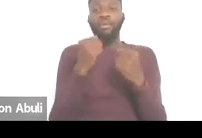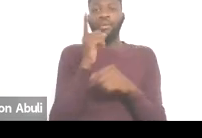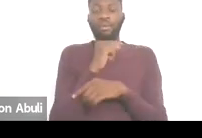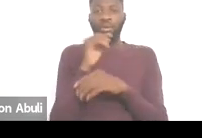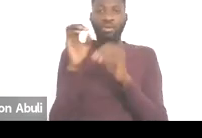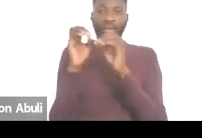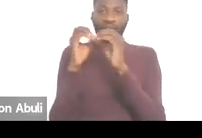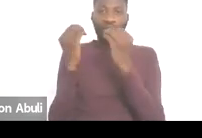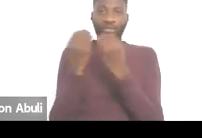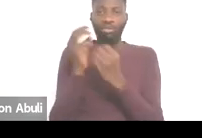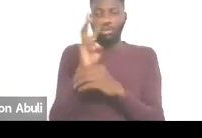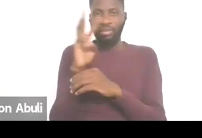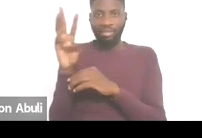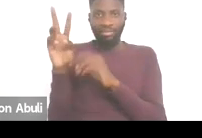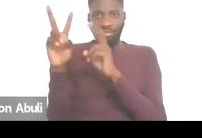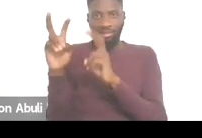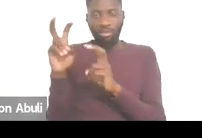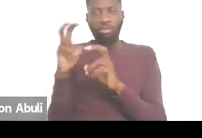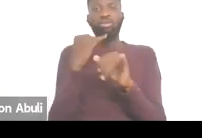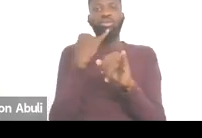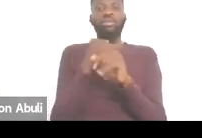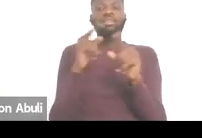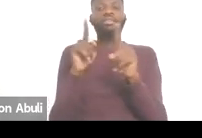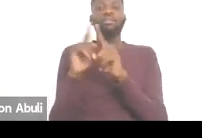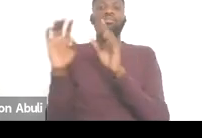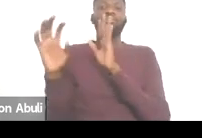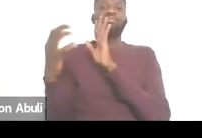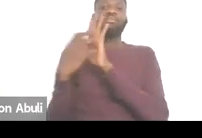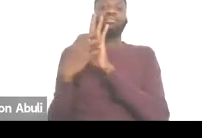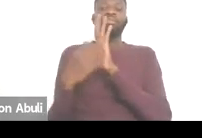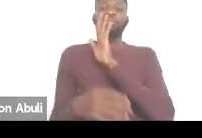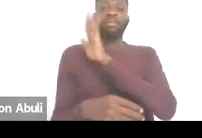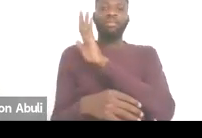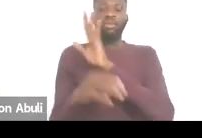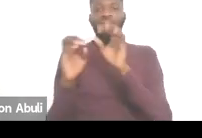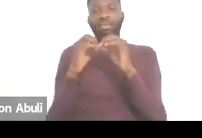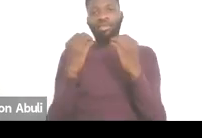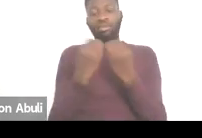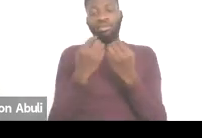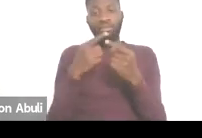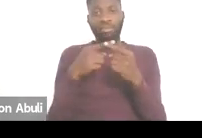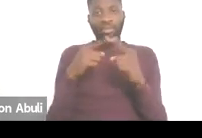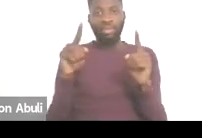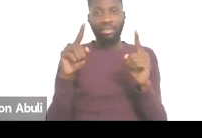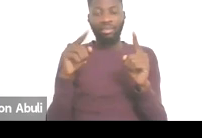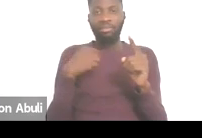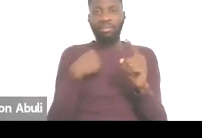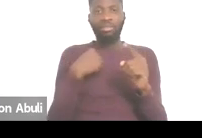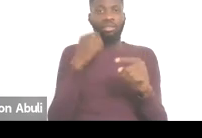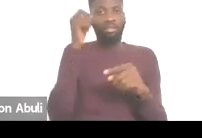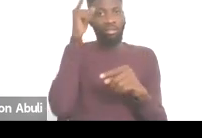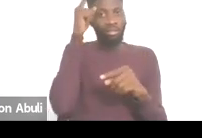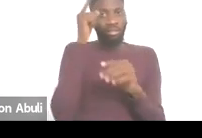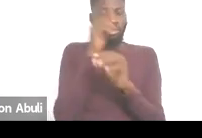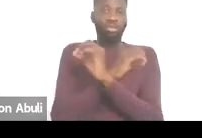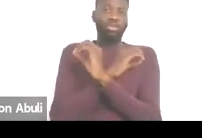organization's website and the job was also advertised on the organizational website. But I did not understand why,